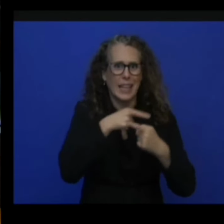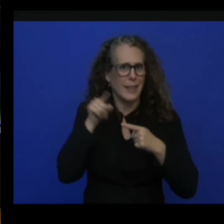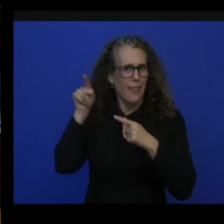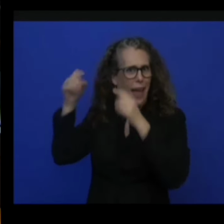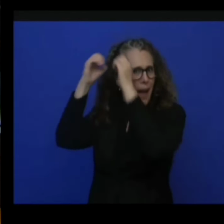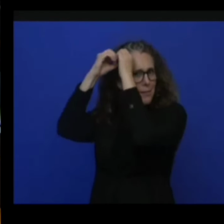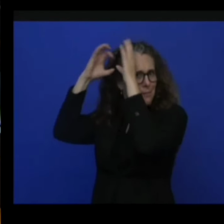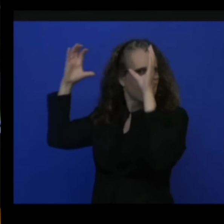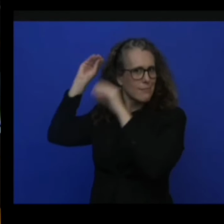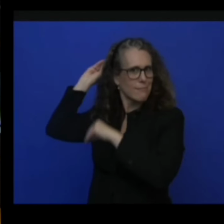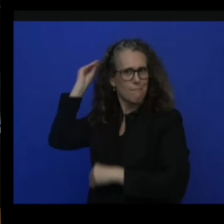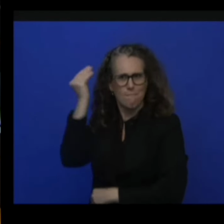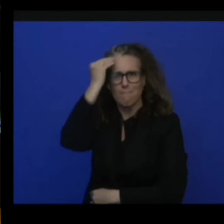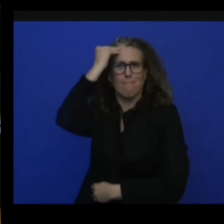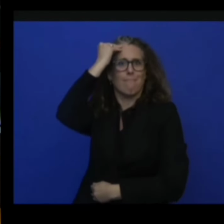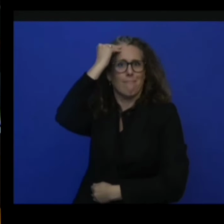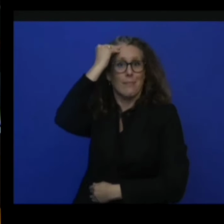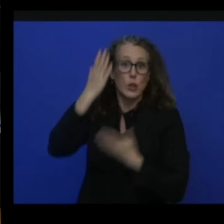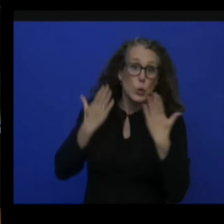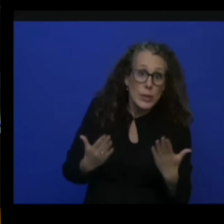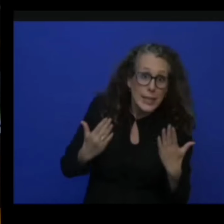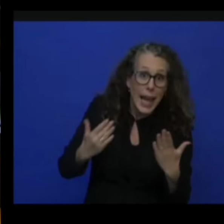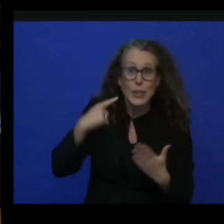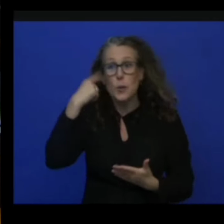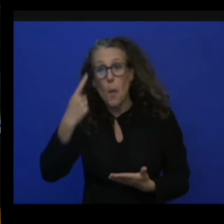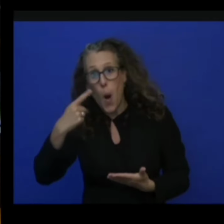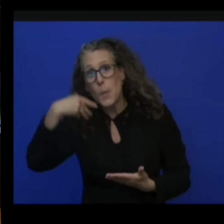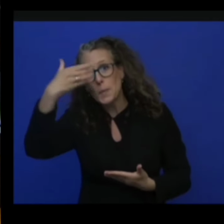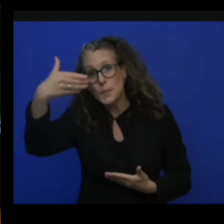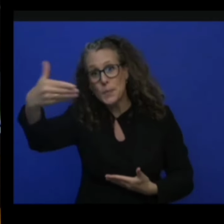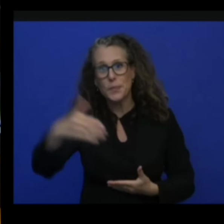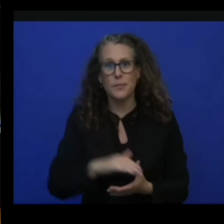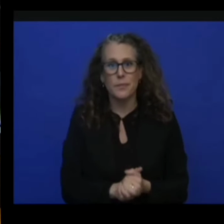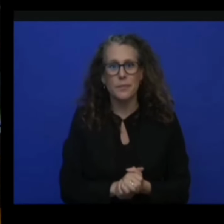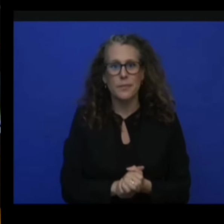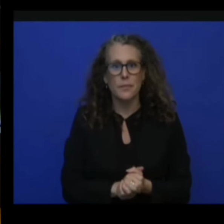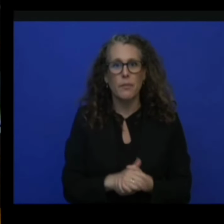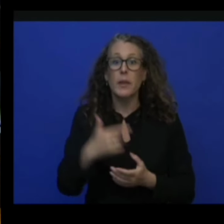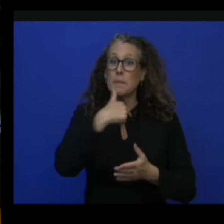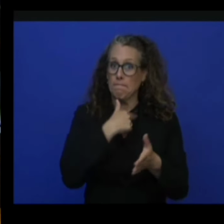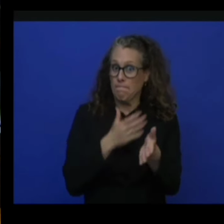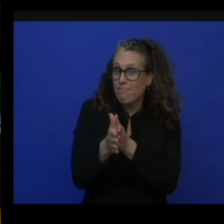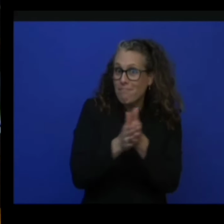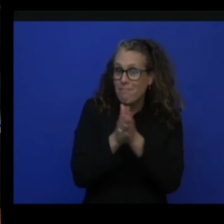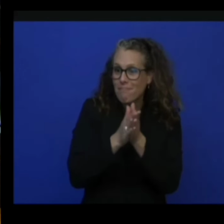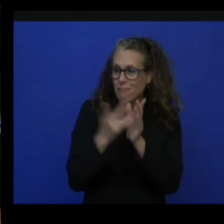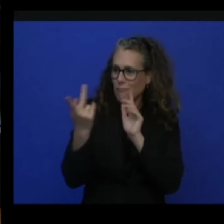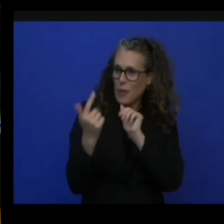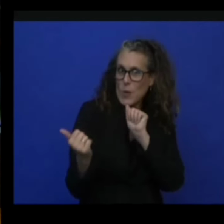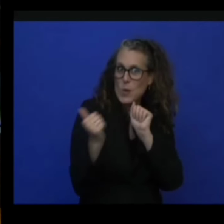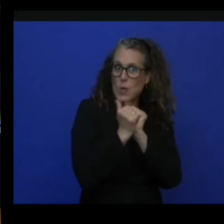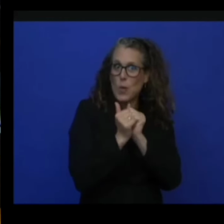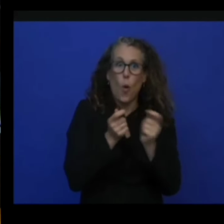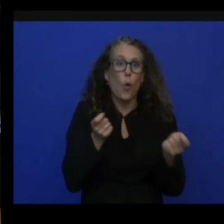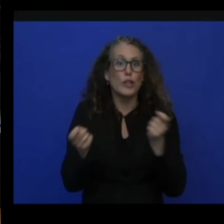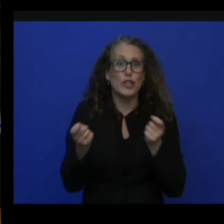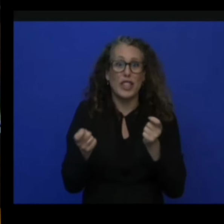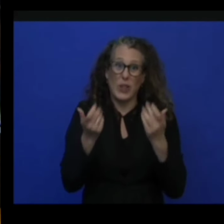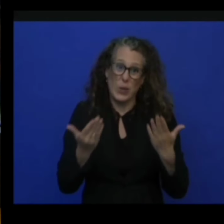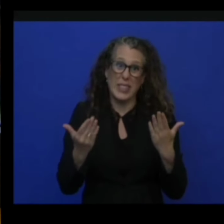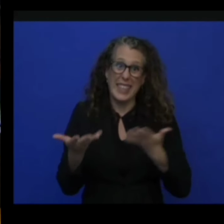ahead. Your Excellency, Mr. President, I look forward to co-chairing these valuable and deeply important discussions with you. Thank you very